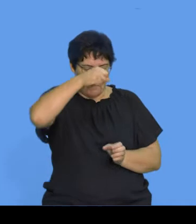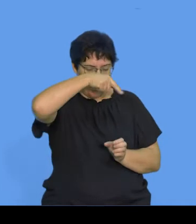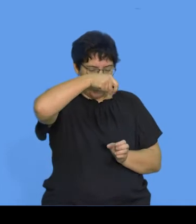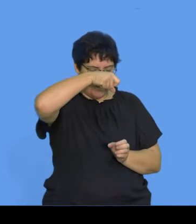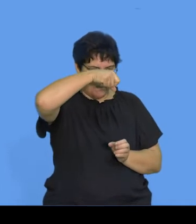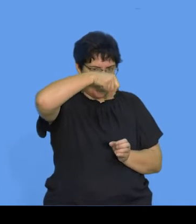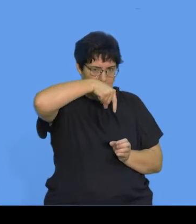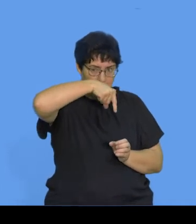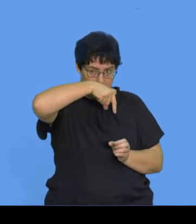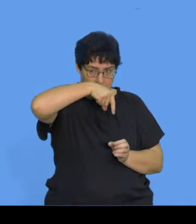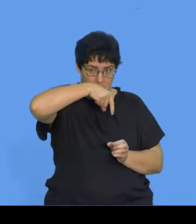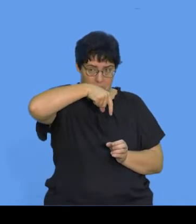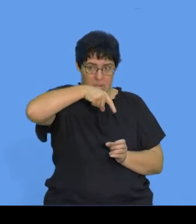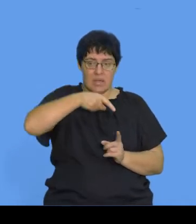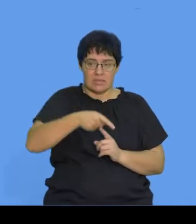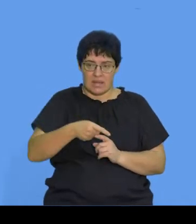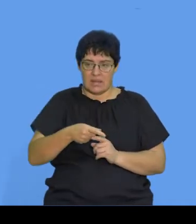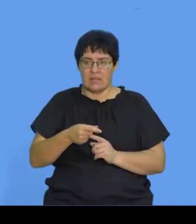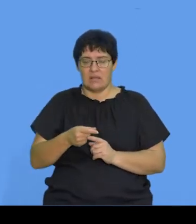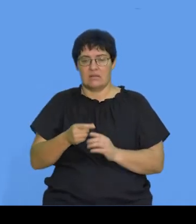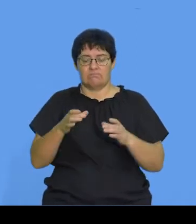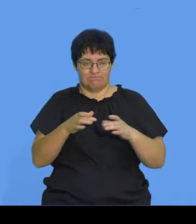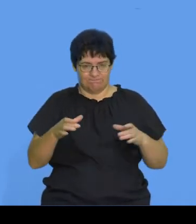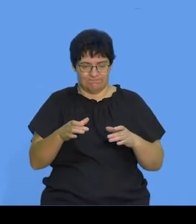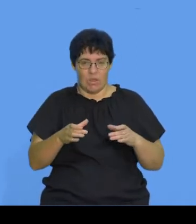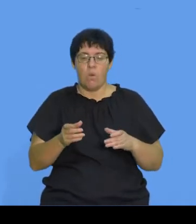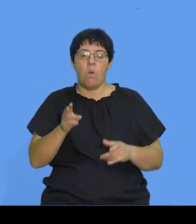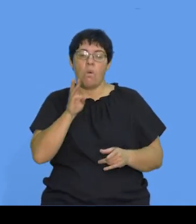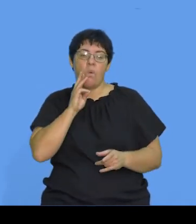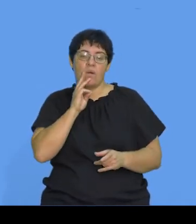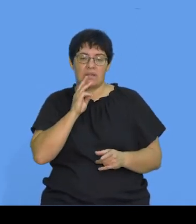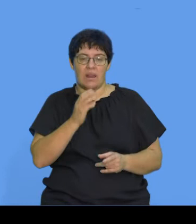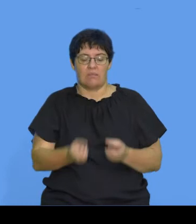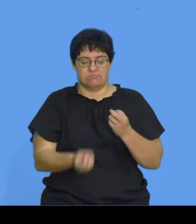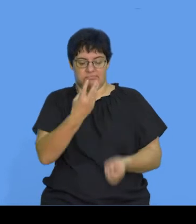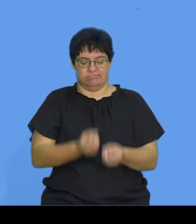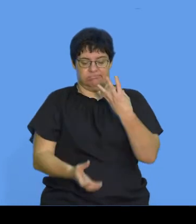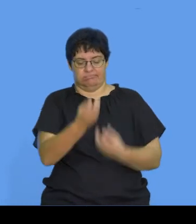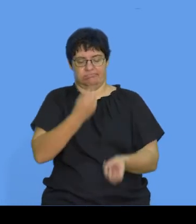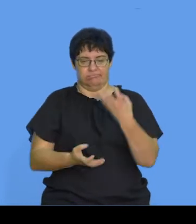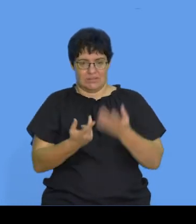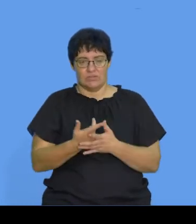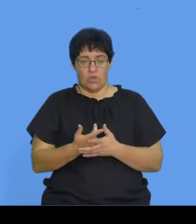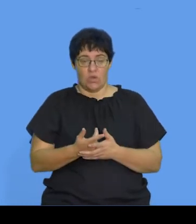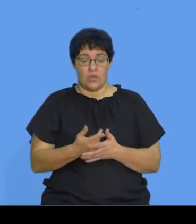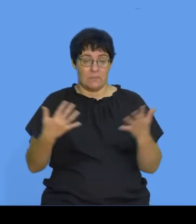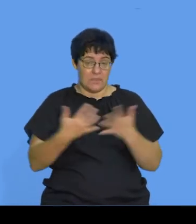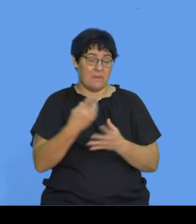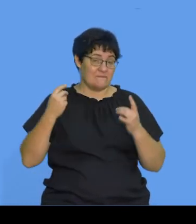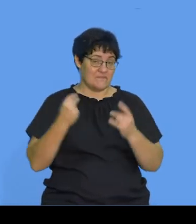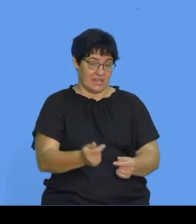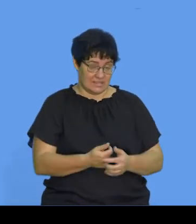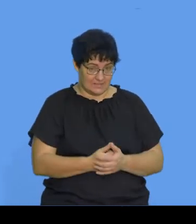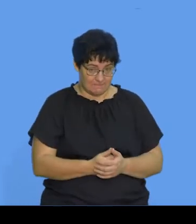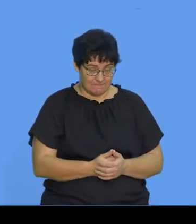you add a few drops, and then you put it in a water bath. That's what a water bath is. We heat the water up so the reaction can